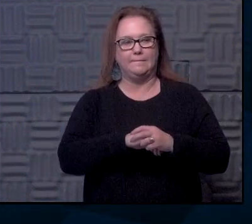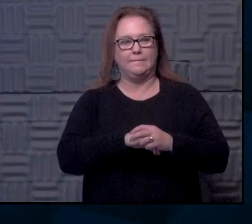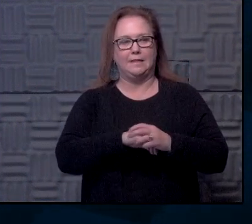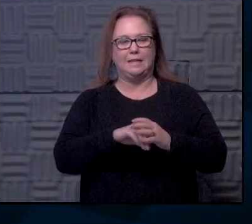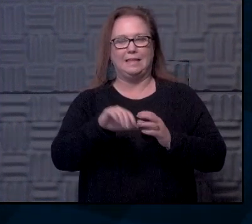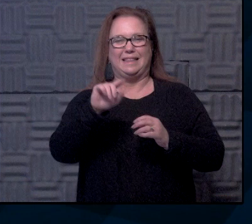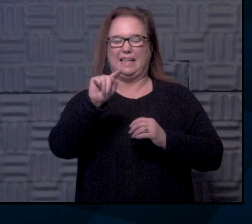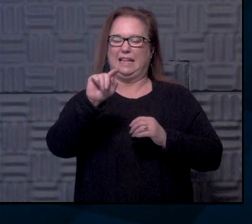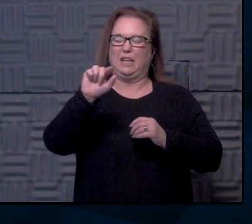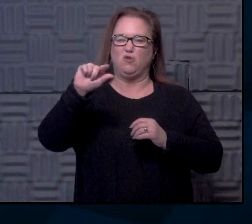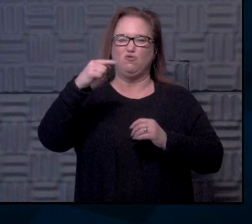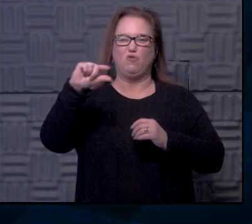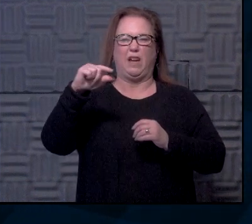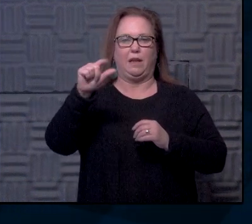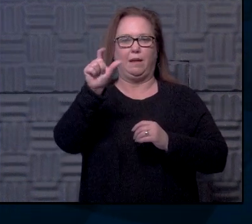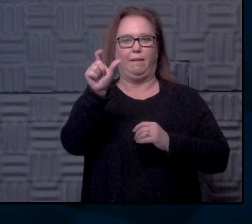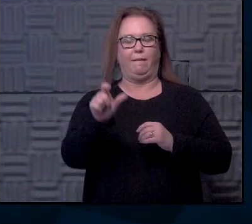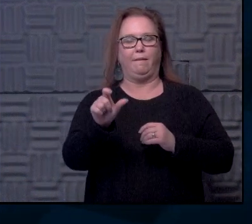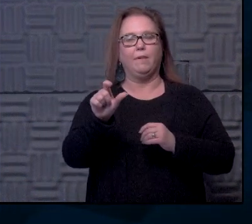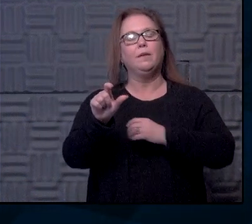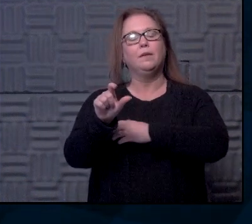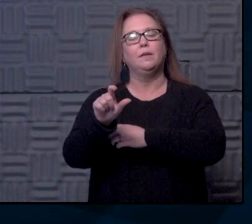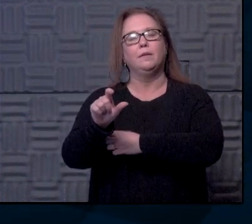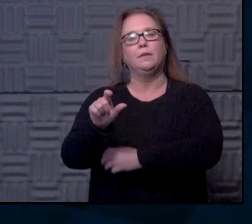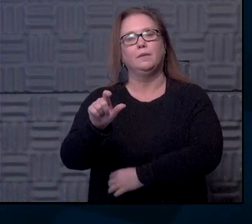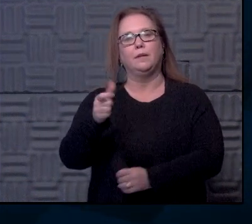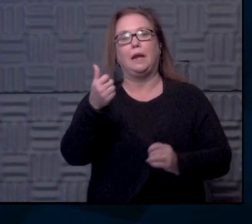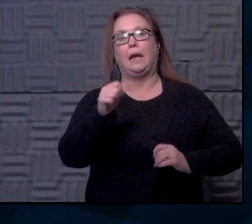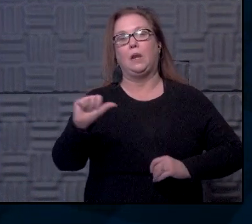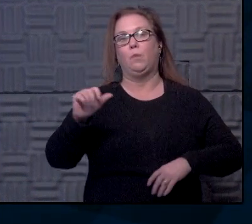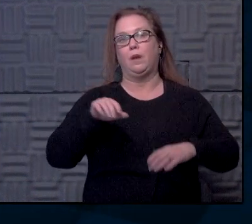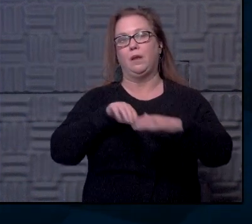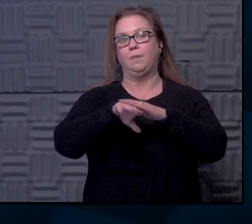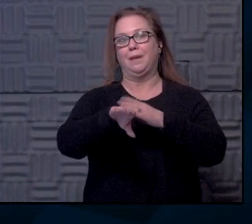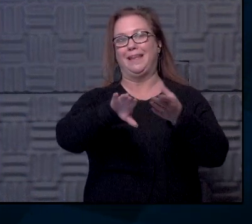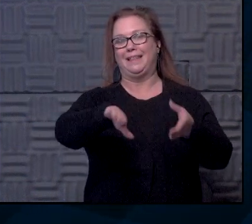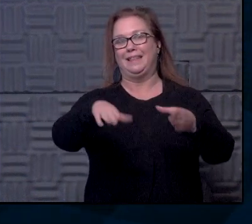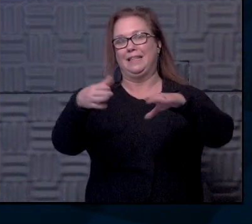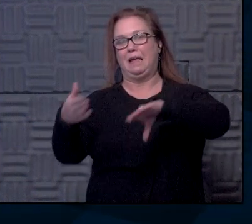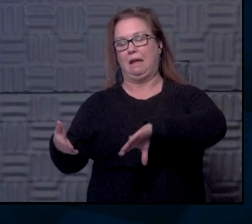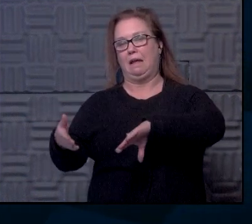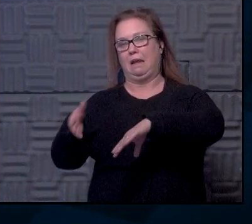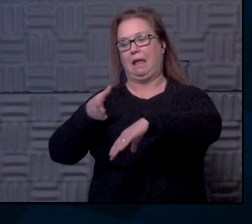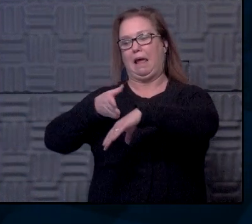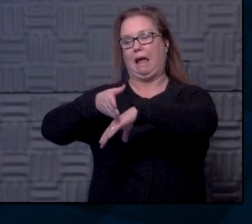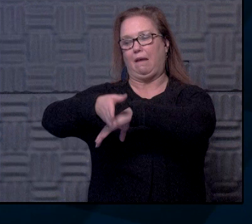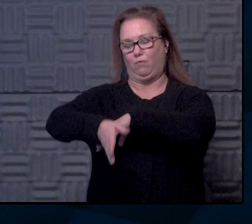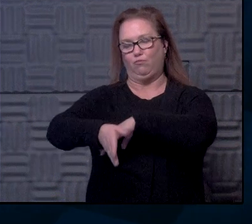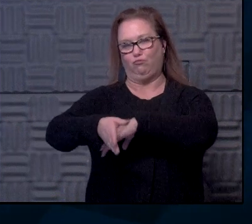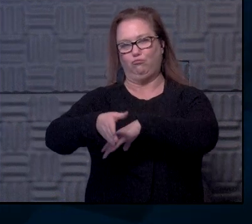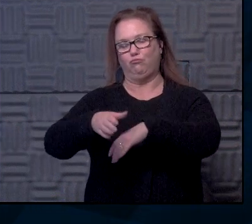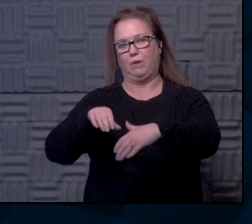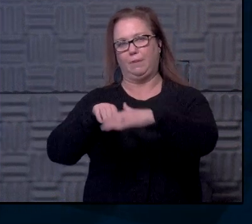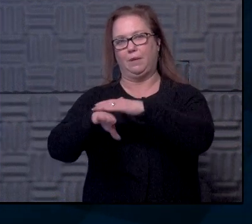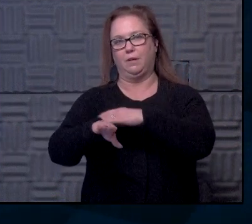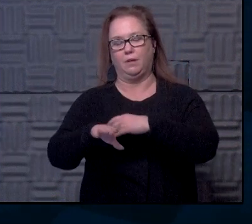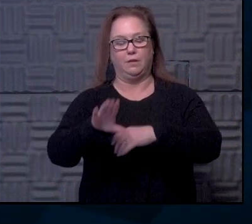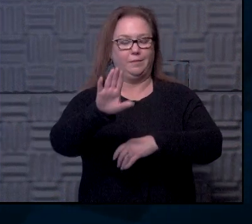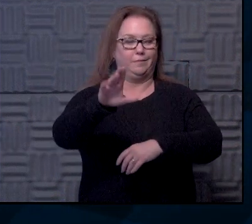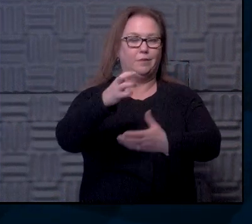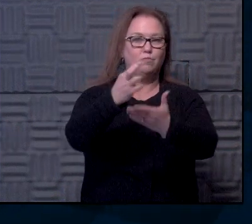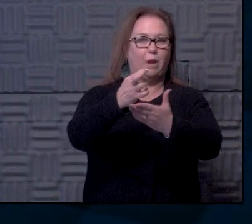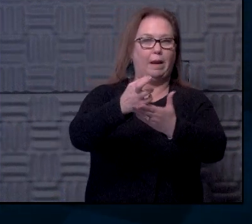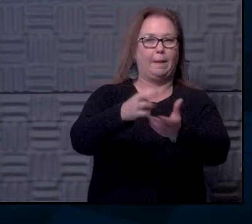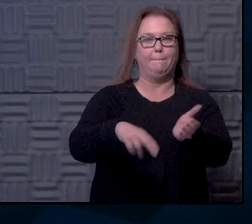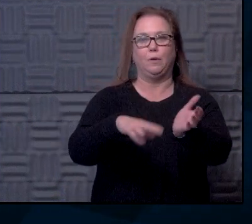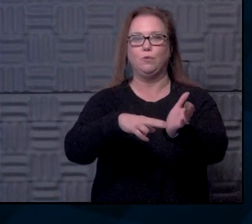teal color or green is anyone who was admitted and died after an admission, either in a long-term care